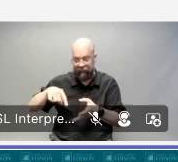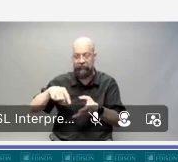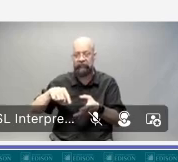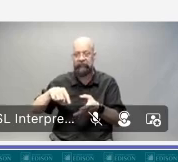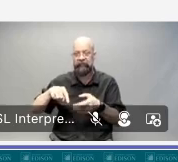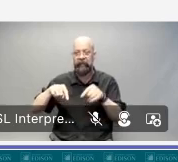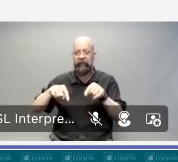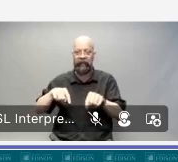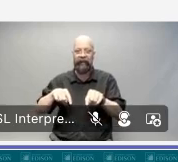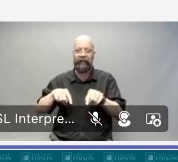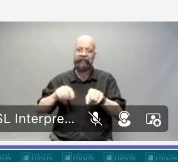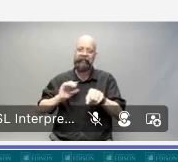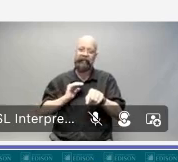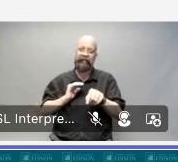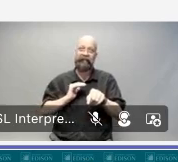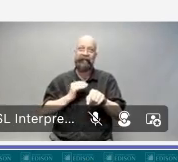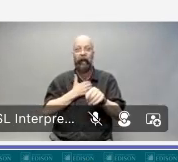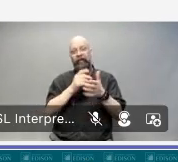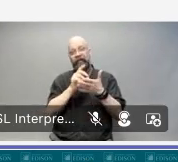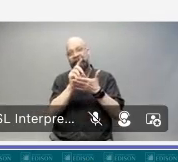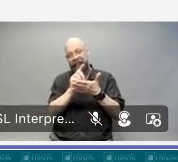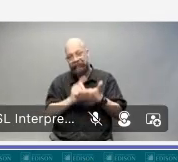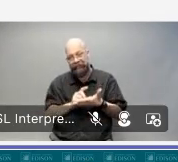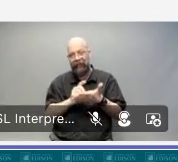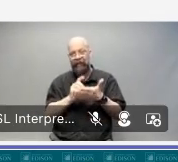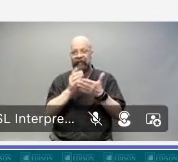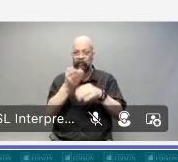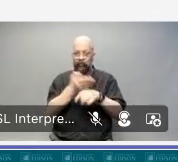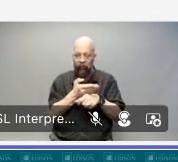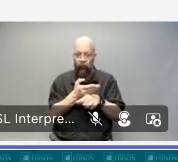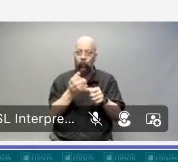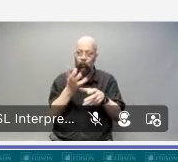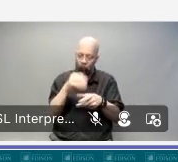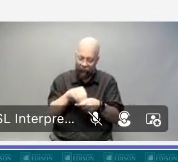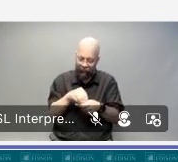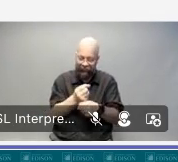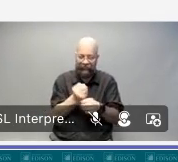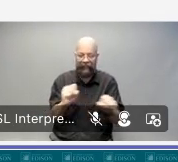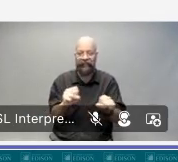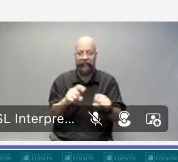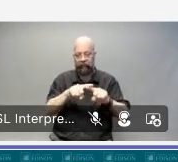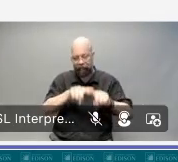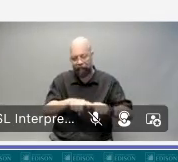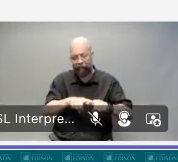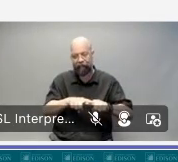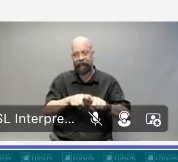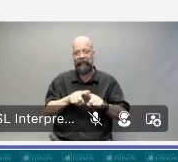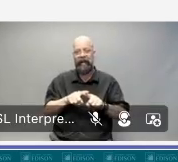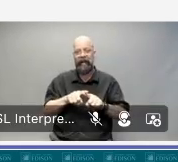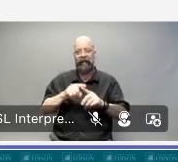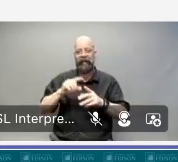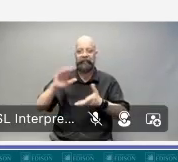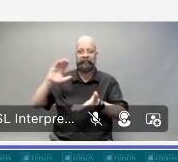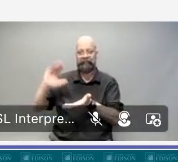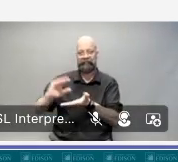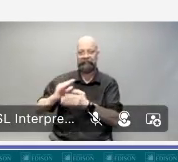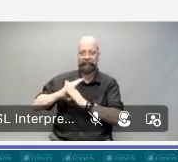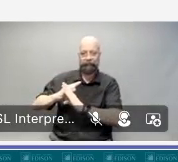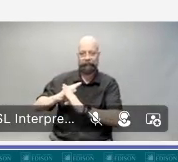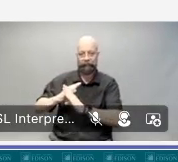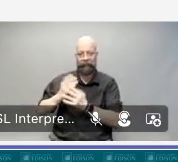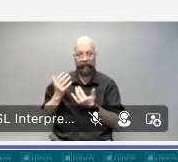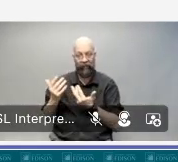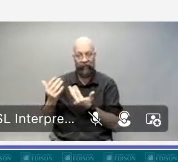RTIP is designed and is being constructed with safety, reliability, and wildfire mitigation as the primary